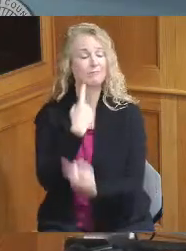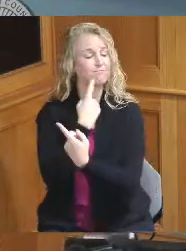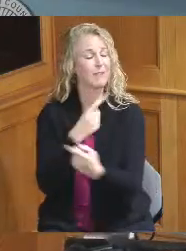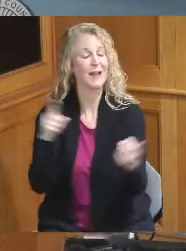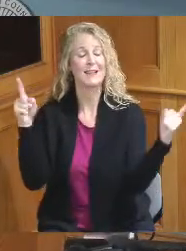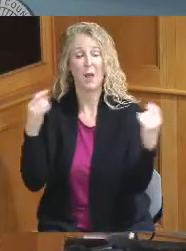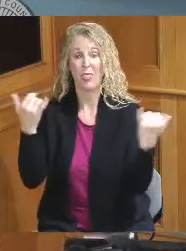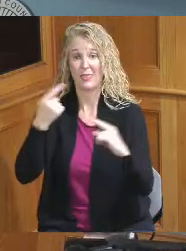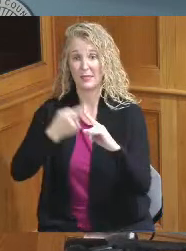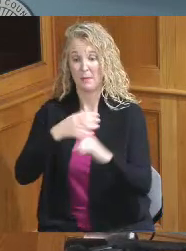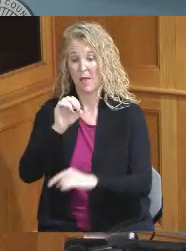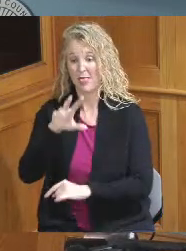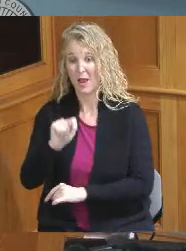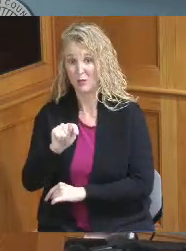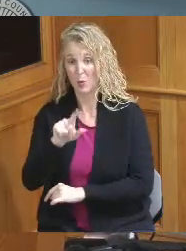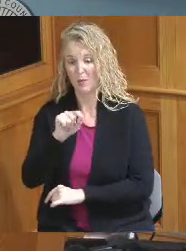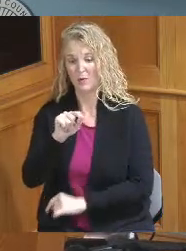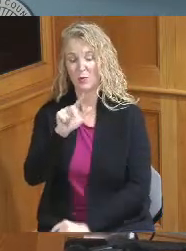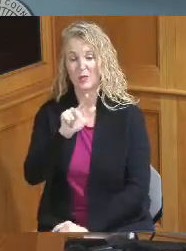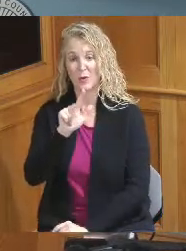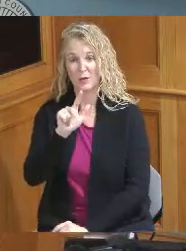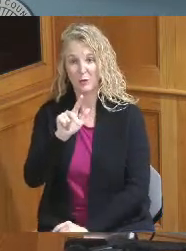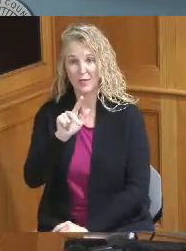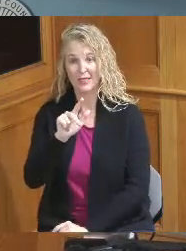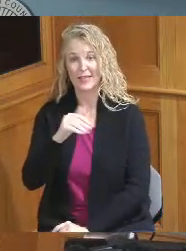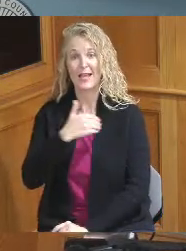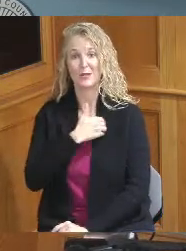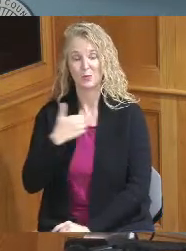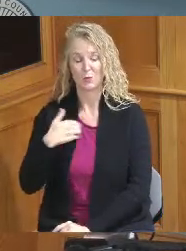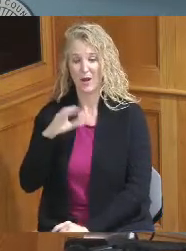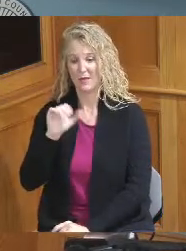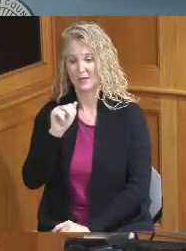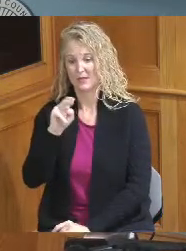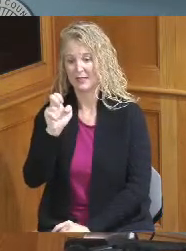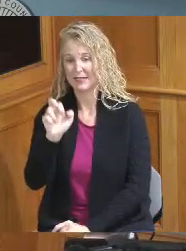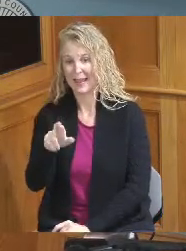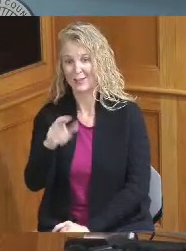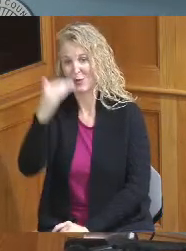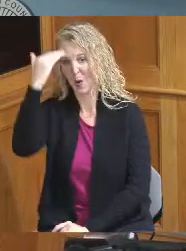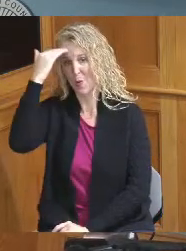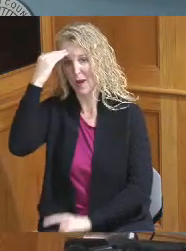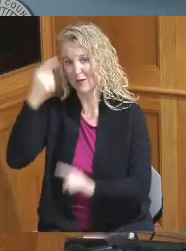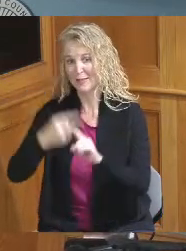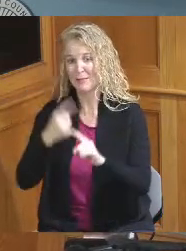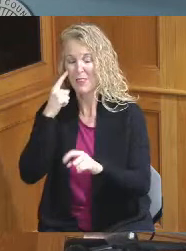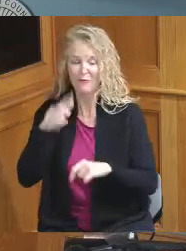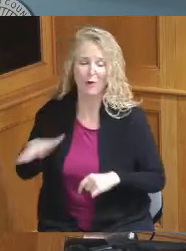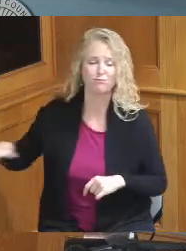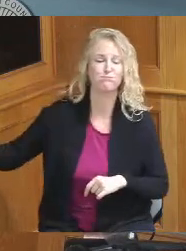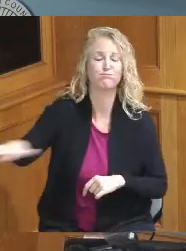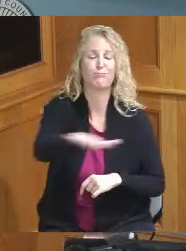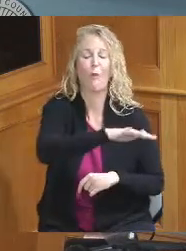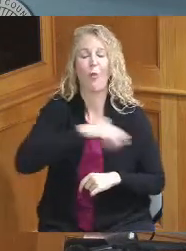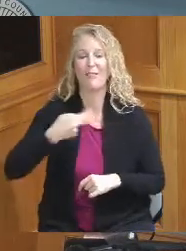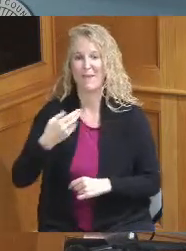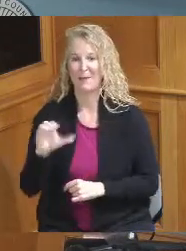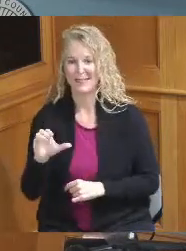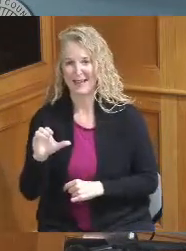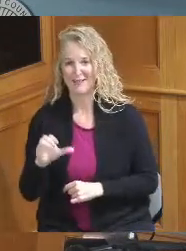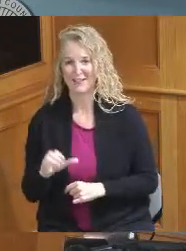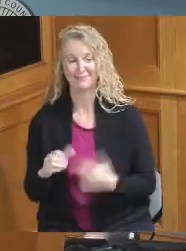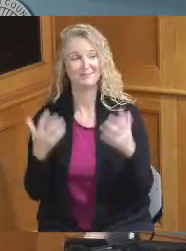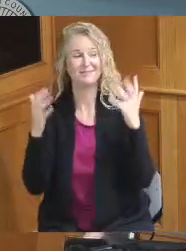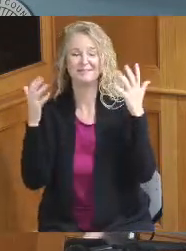the month of October 2023 as Breast Cancer Awareness Month in all of Hamilton County.